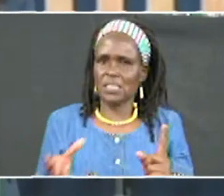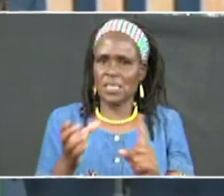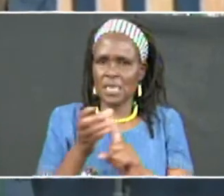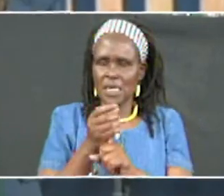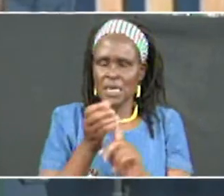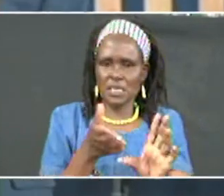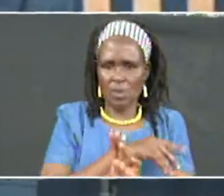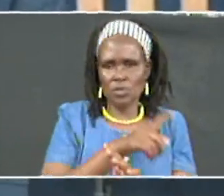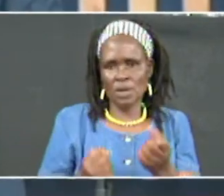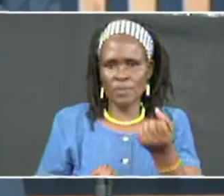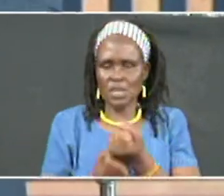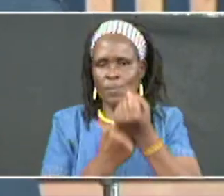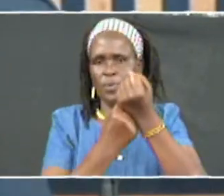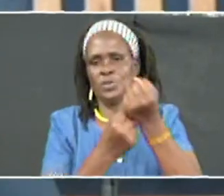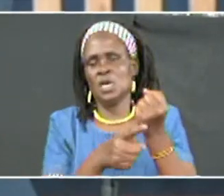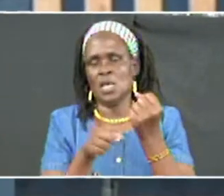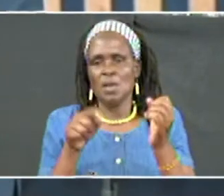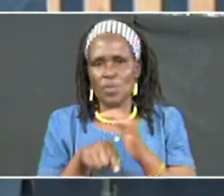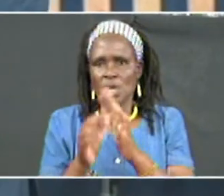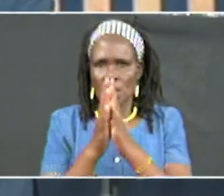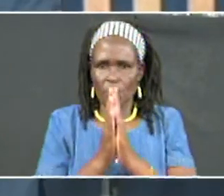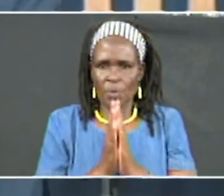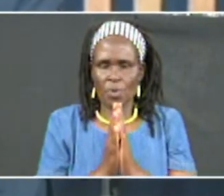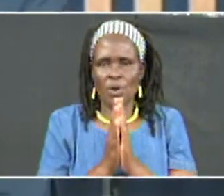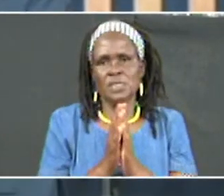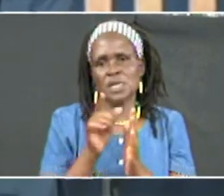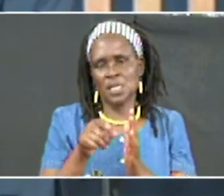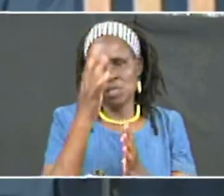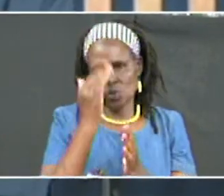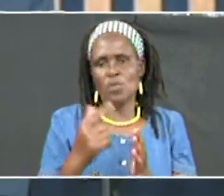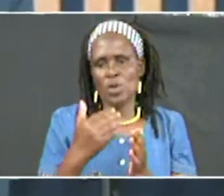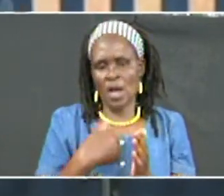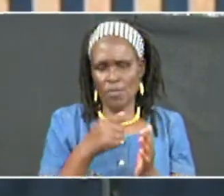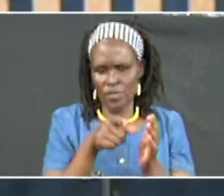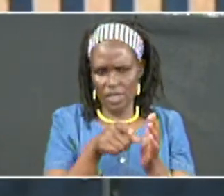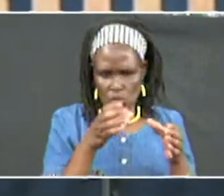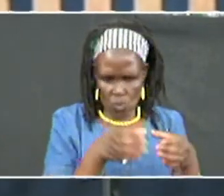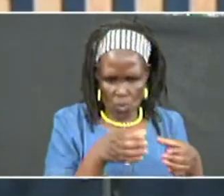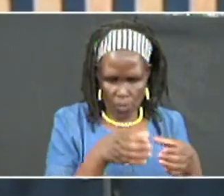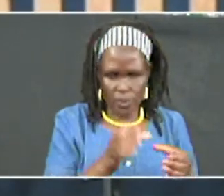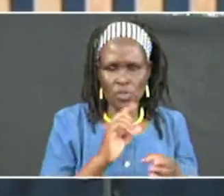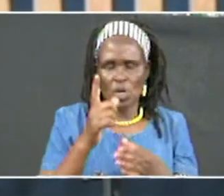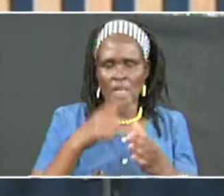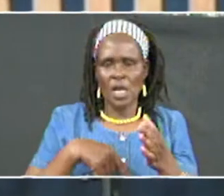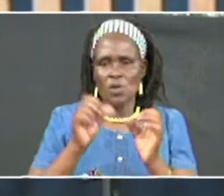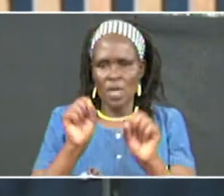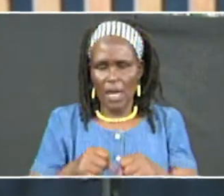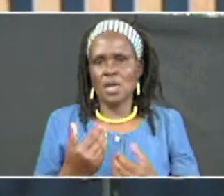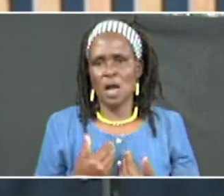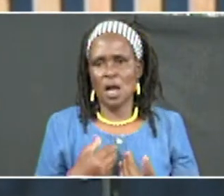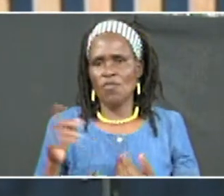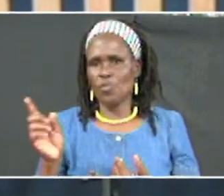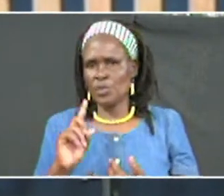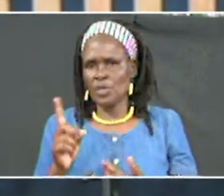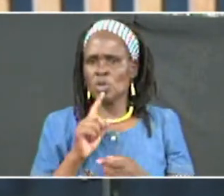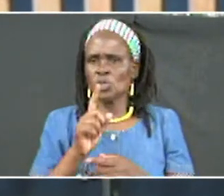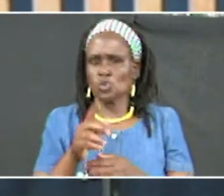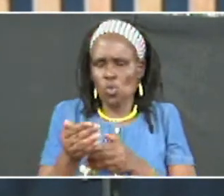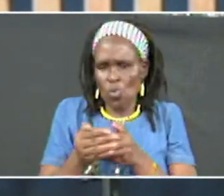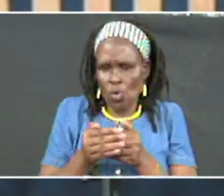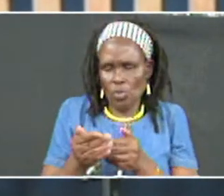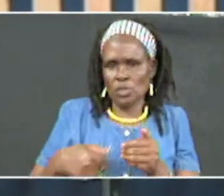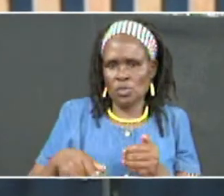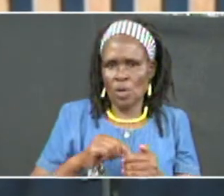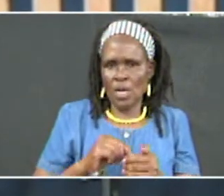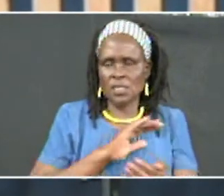Support them in prayers, for that is why we have HGF, so that we can have ministry so close to us. The